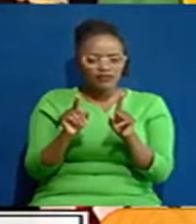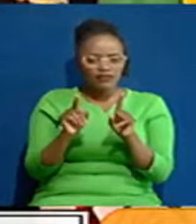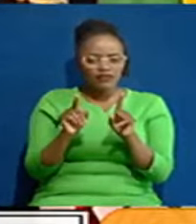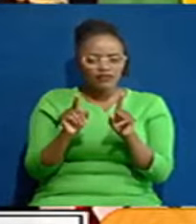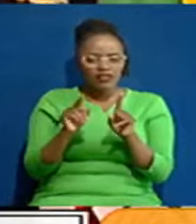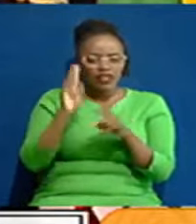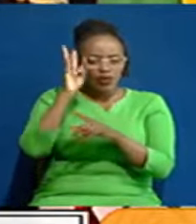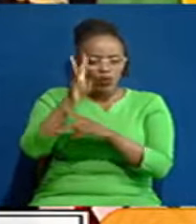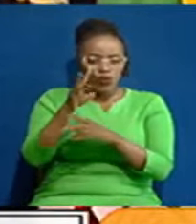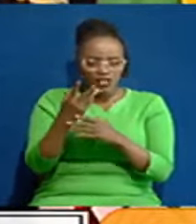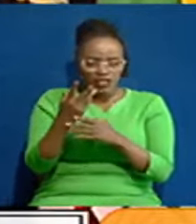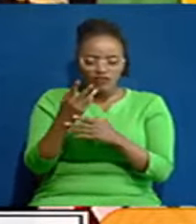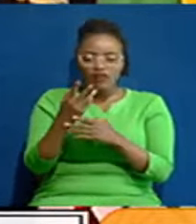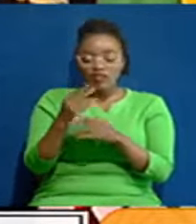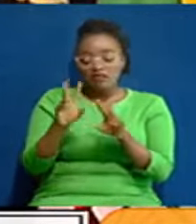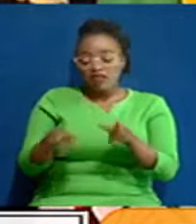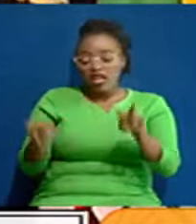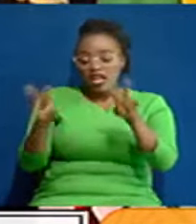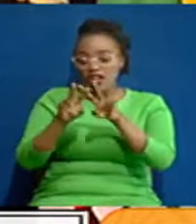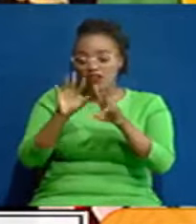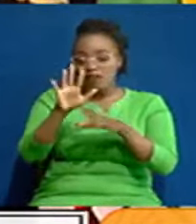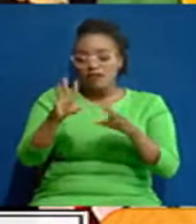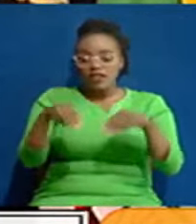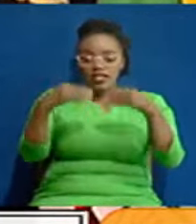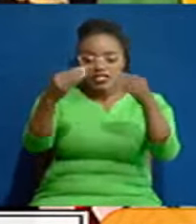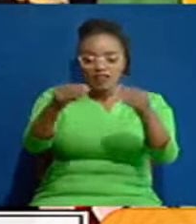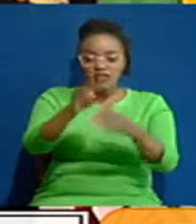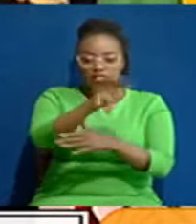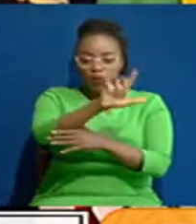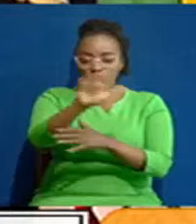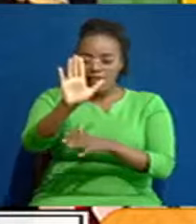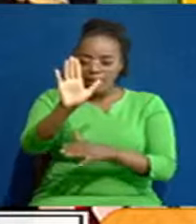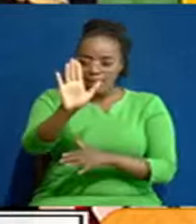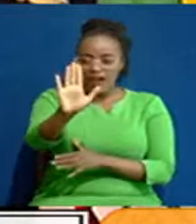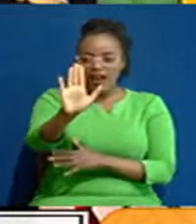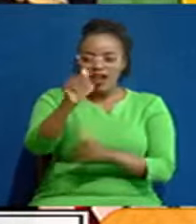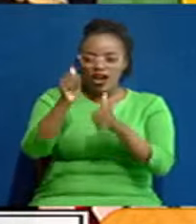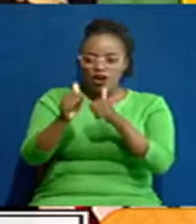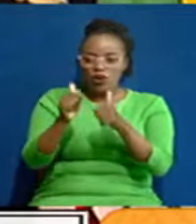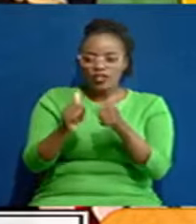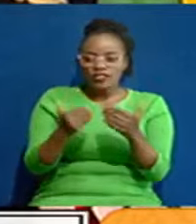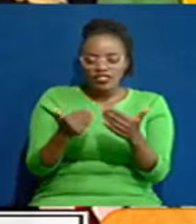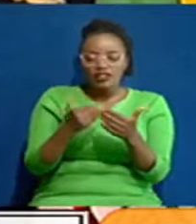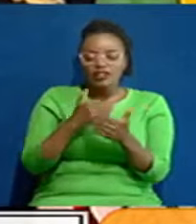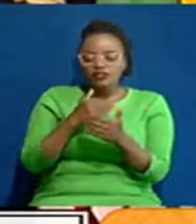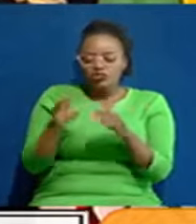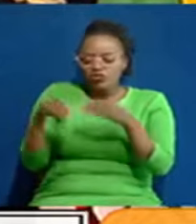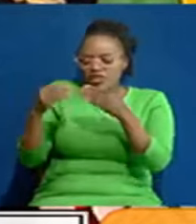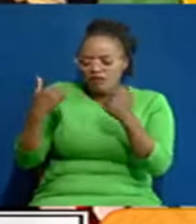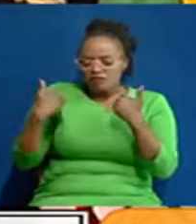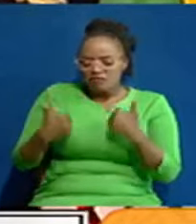he'll defile your privacy by distributing your will that you wrote in privacy,